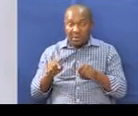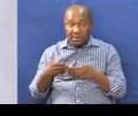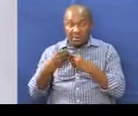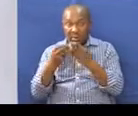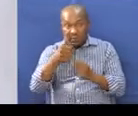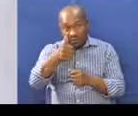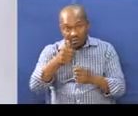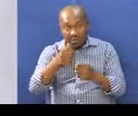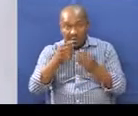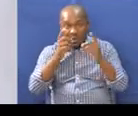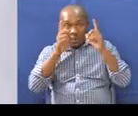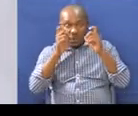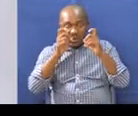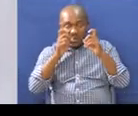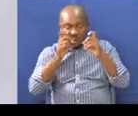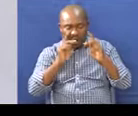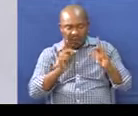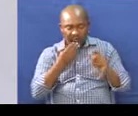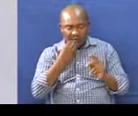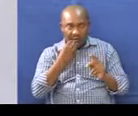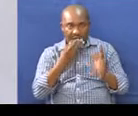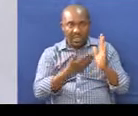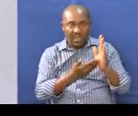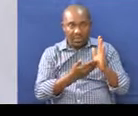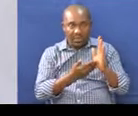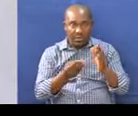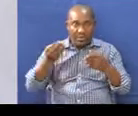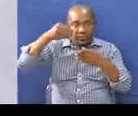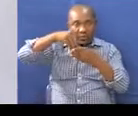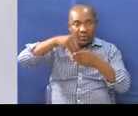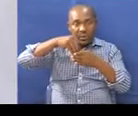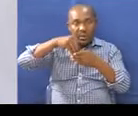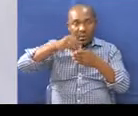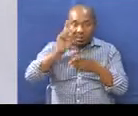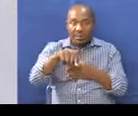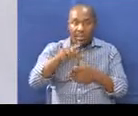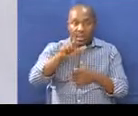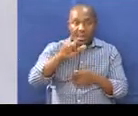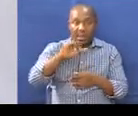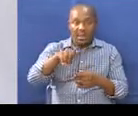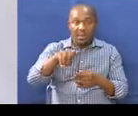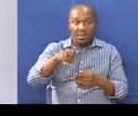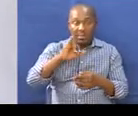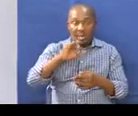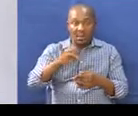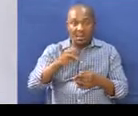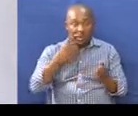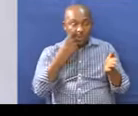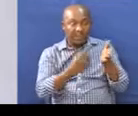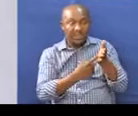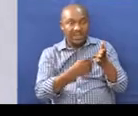picture. If the food sample contains lipid, you will observe a red ring